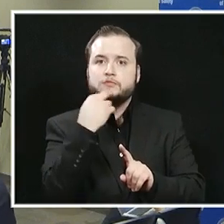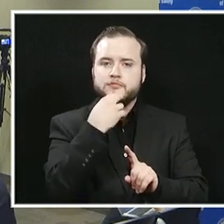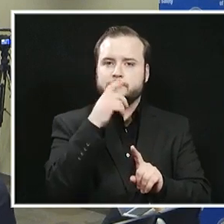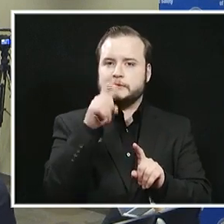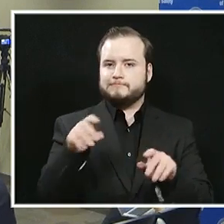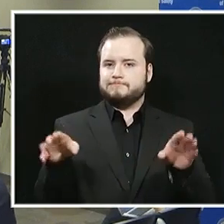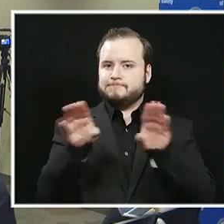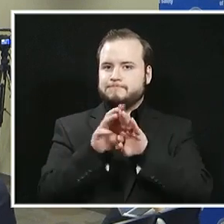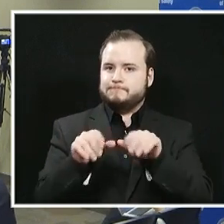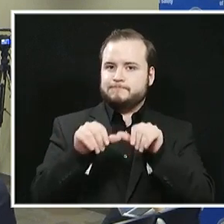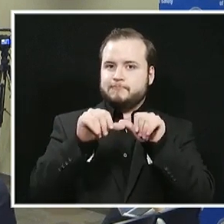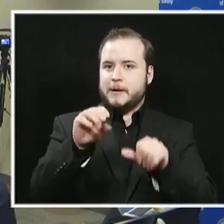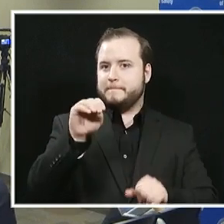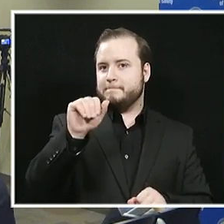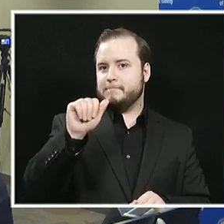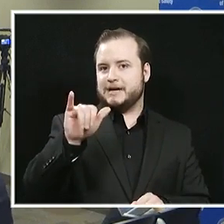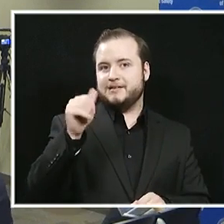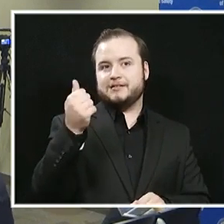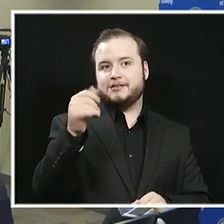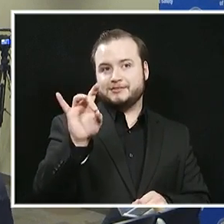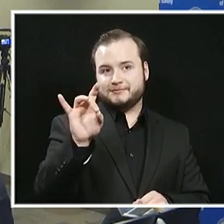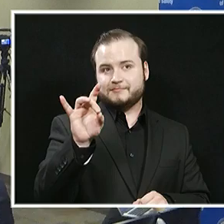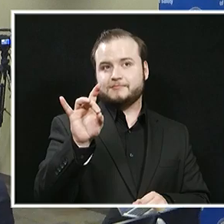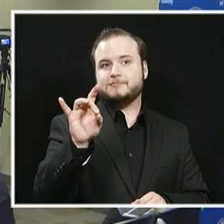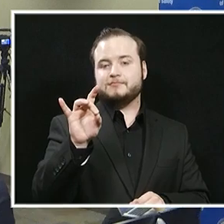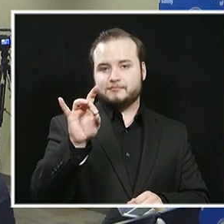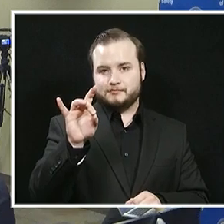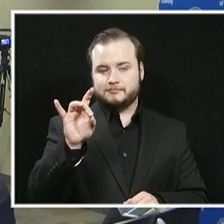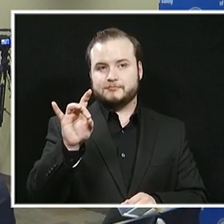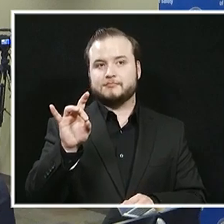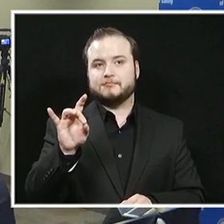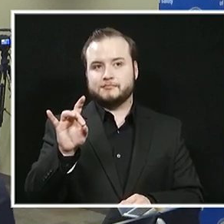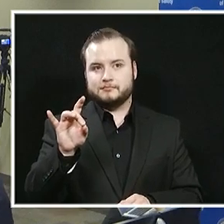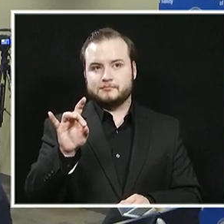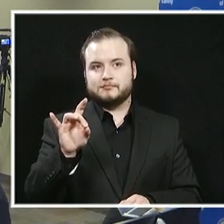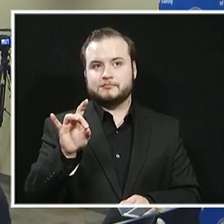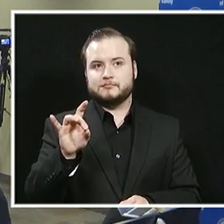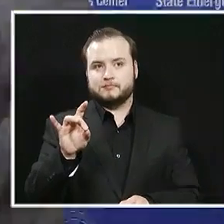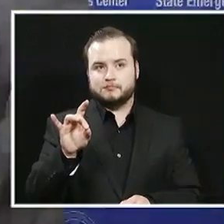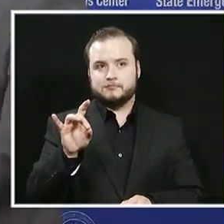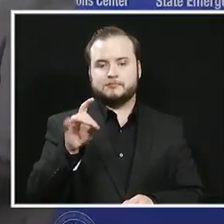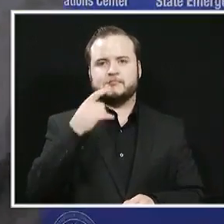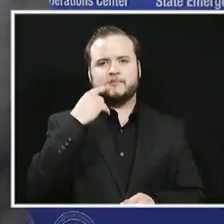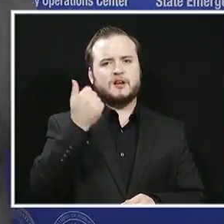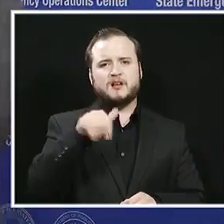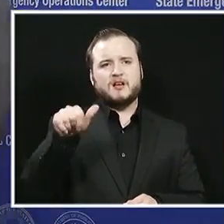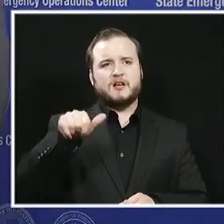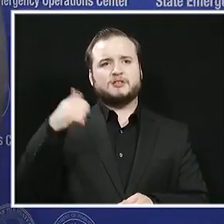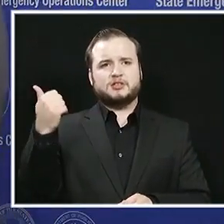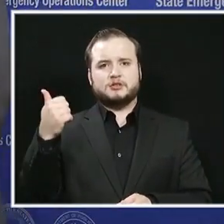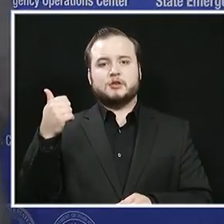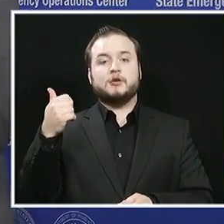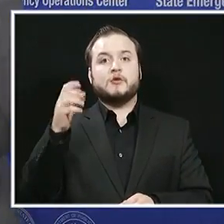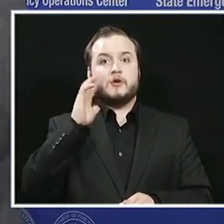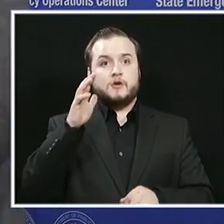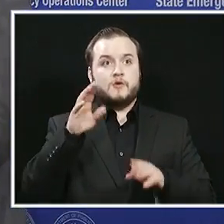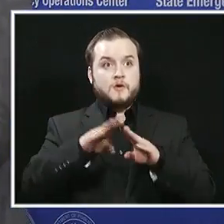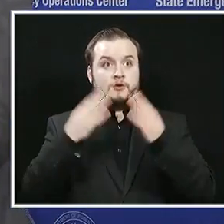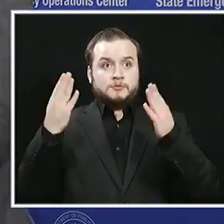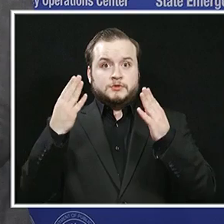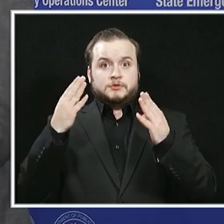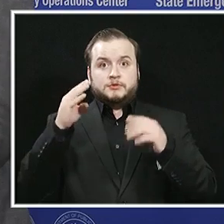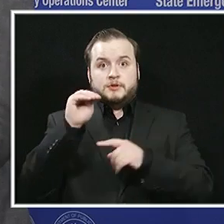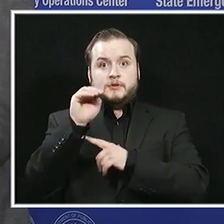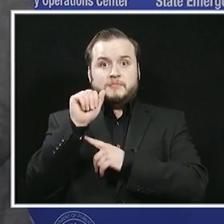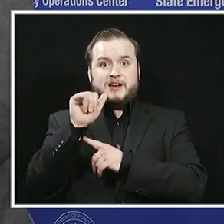retailers plan to potentially open after the 18th, or will that be another decision on the phase? And then secondly,